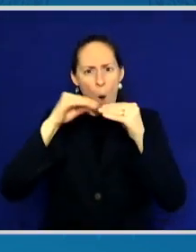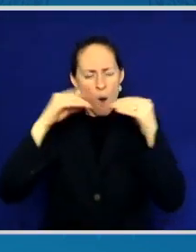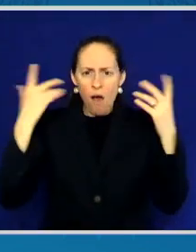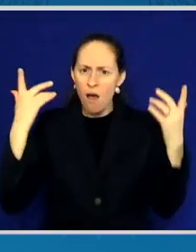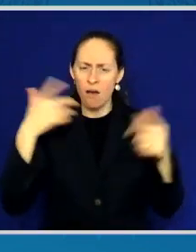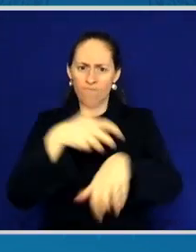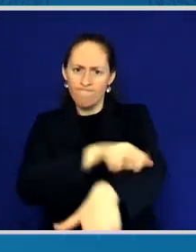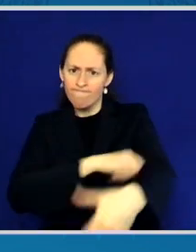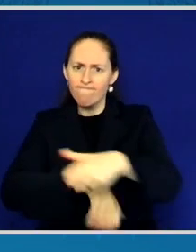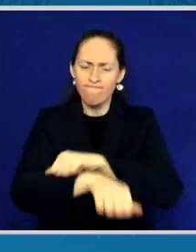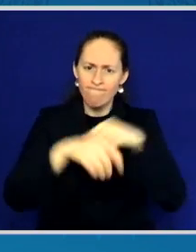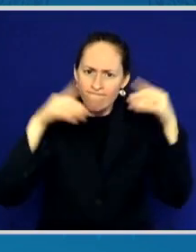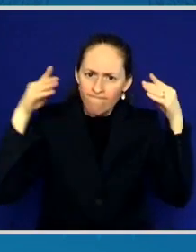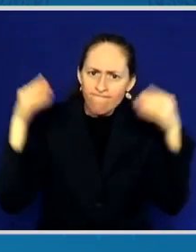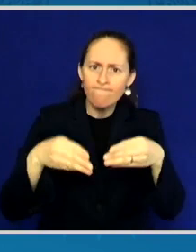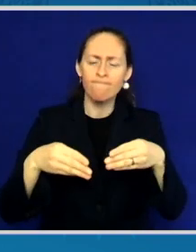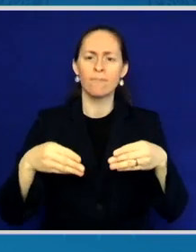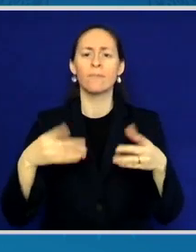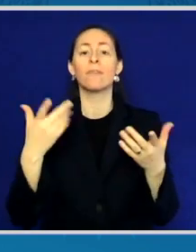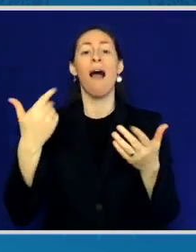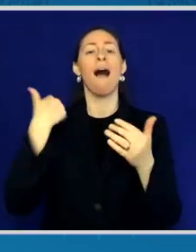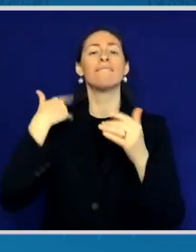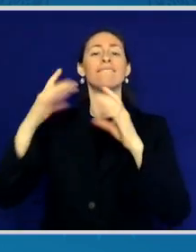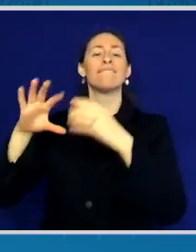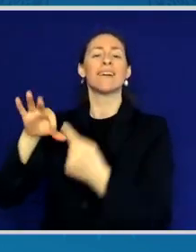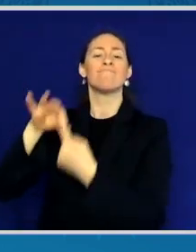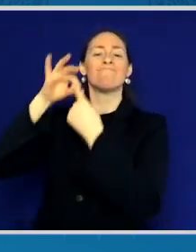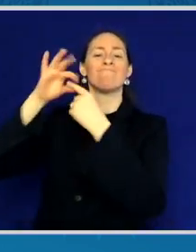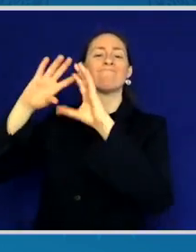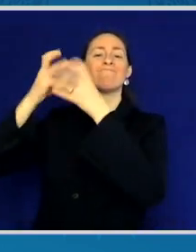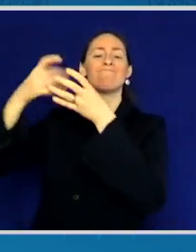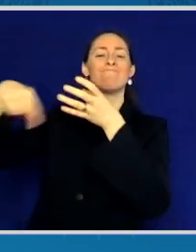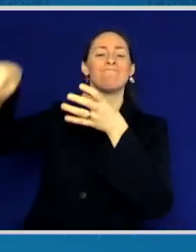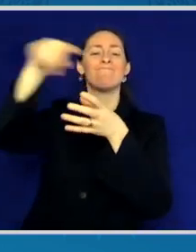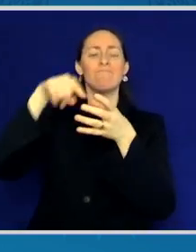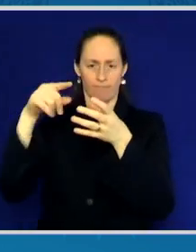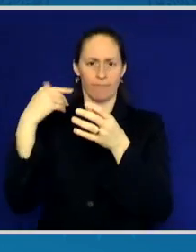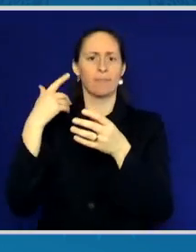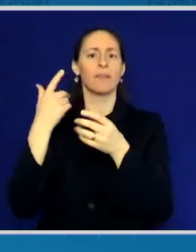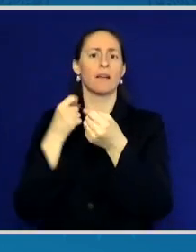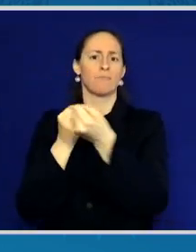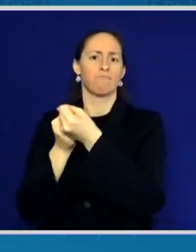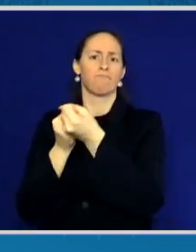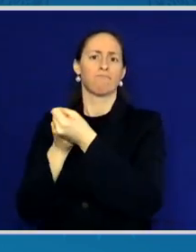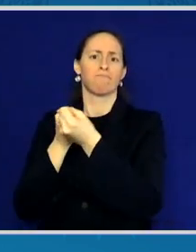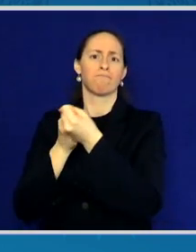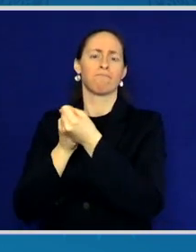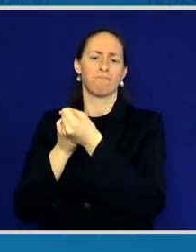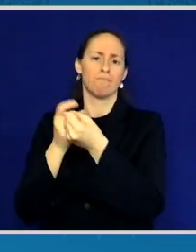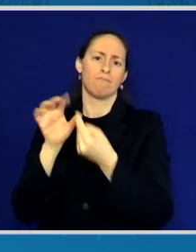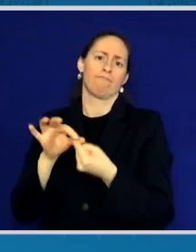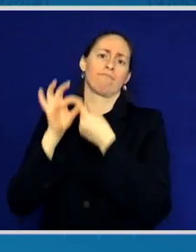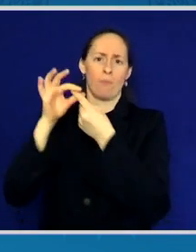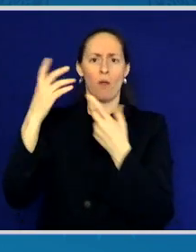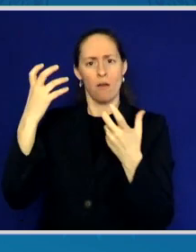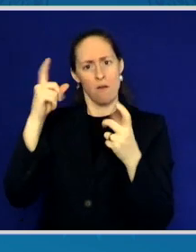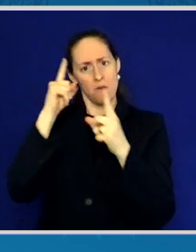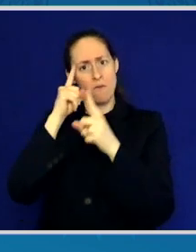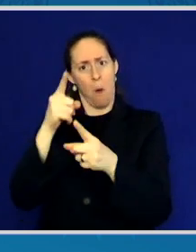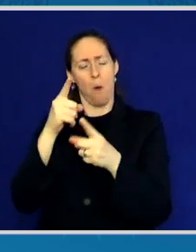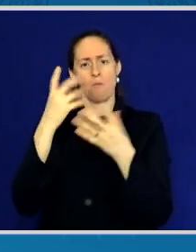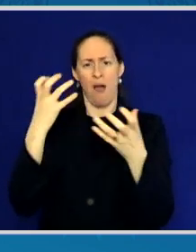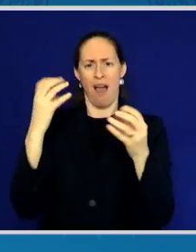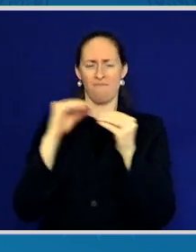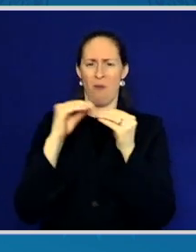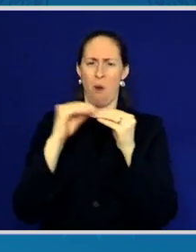chamber's support for the advance in transit in this country was in this community was essential. Earlier